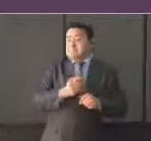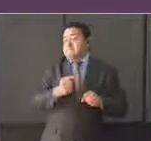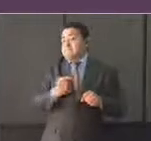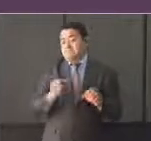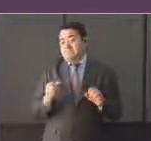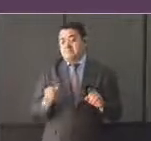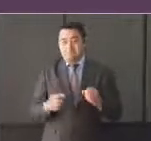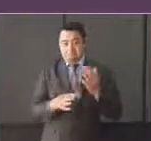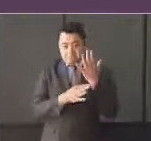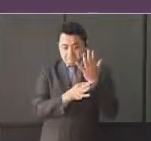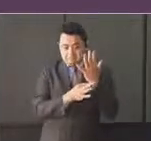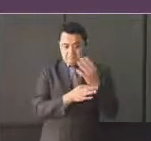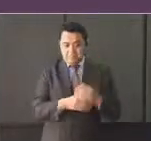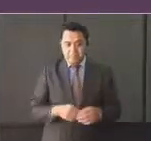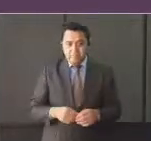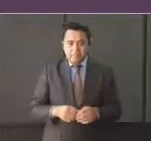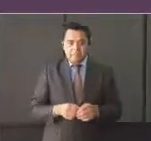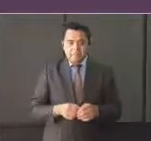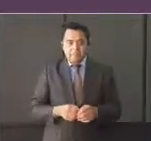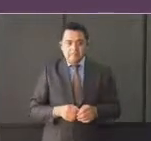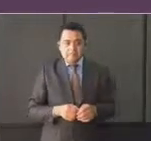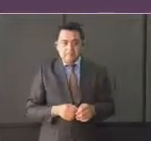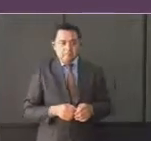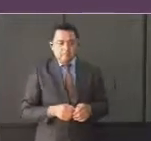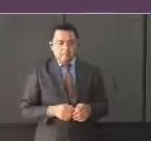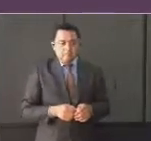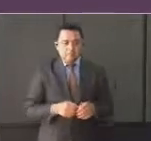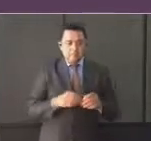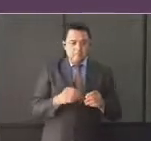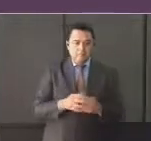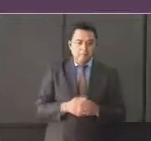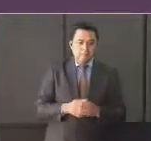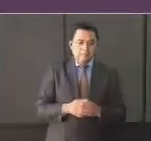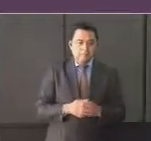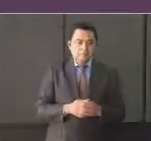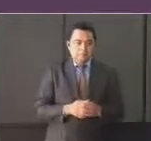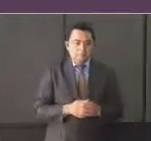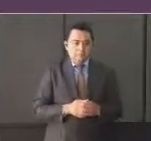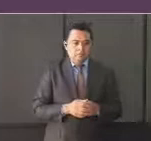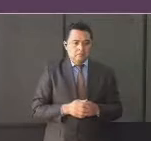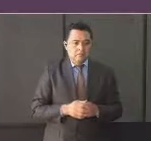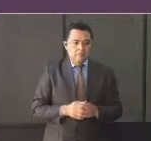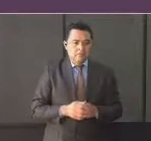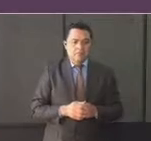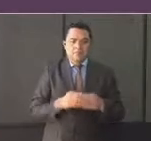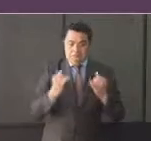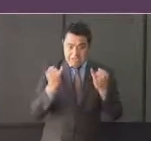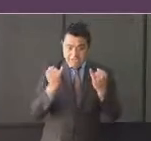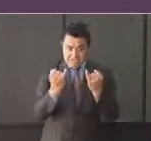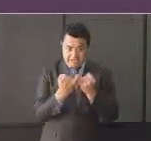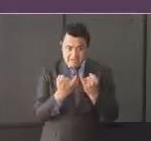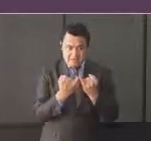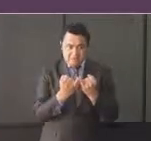in the jail system in Peru is not even of 1%.